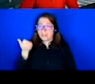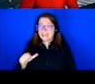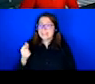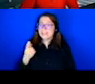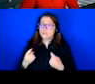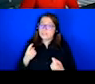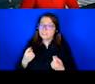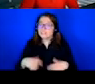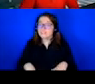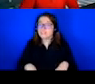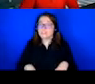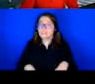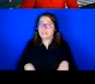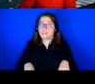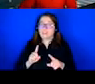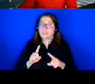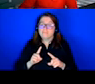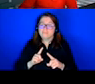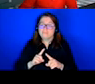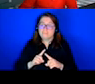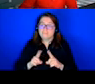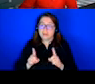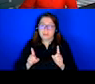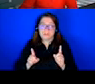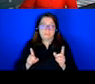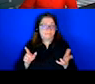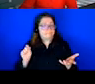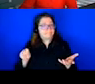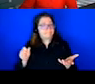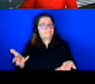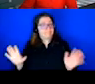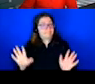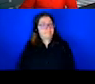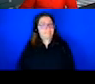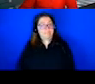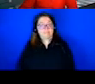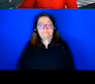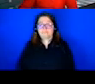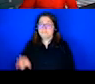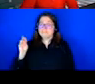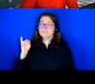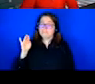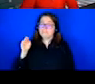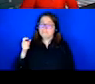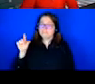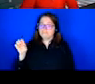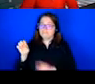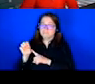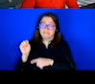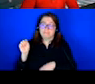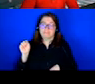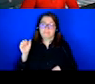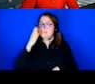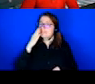specifics, but yeah. Thanks, Jonathan. We will be starting